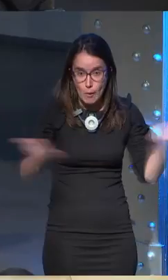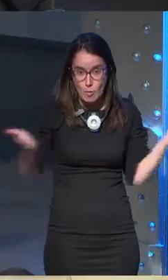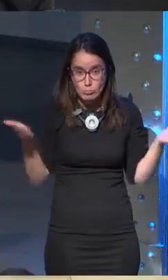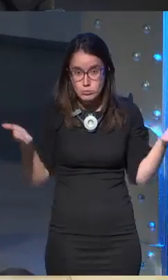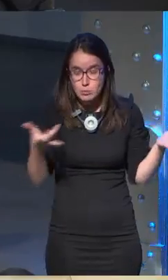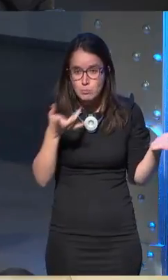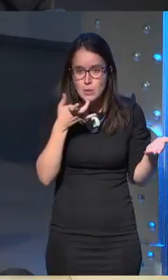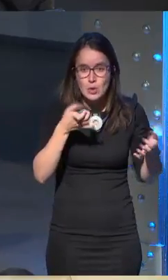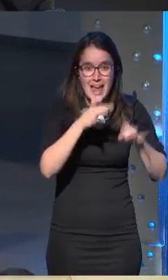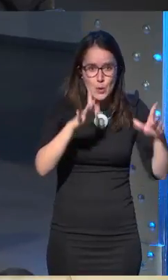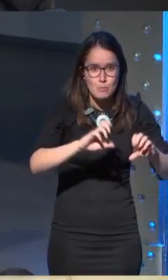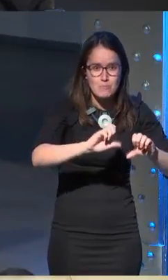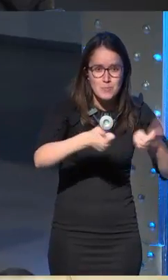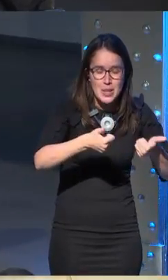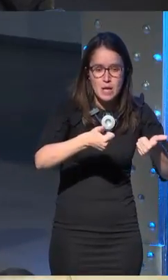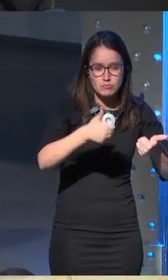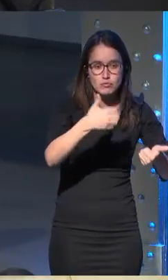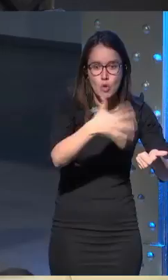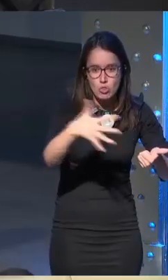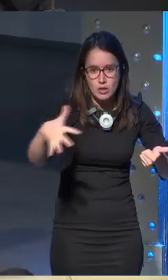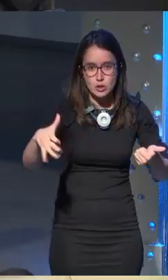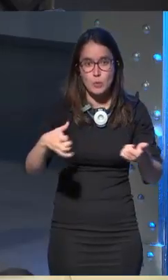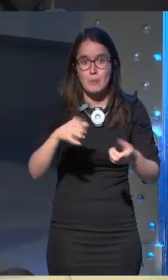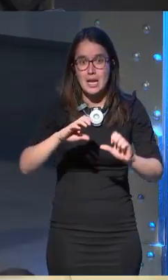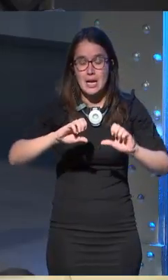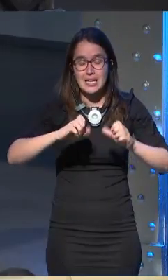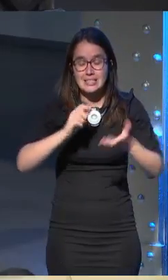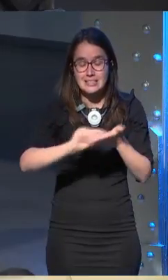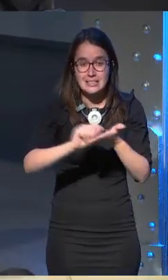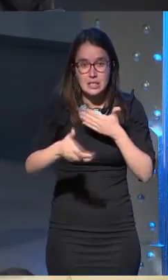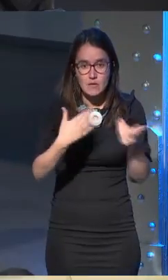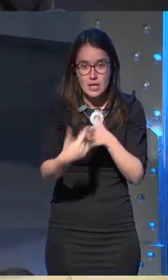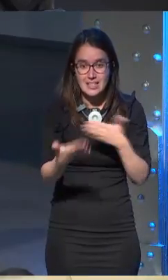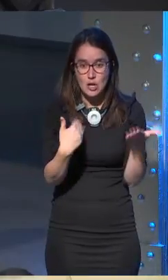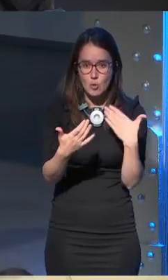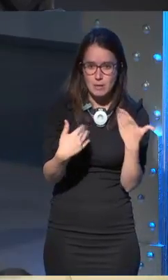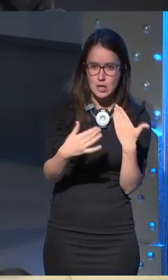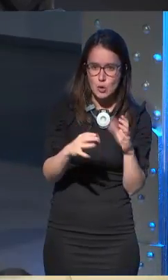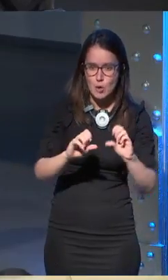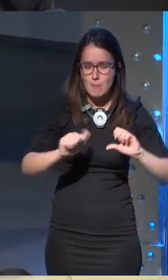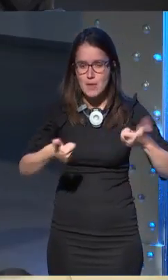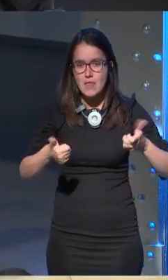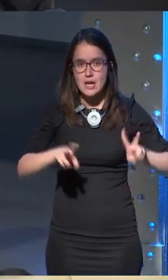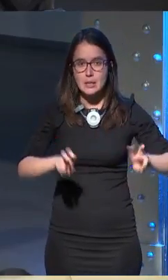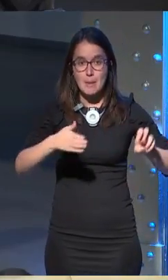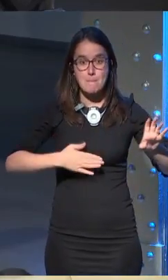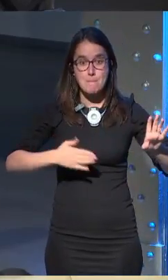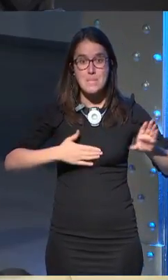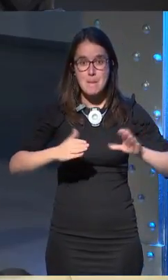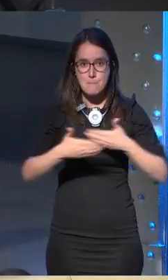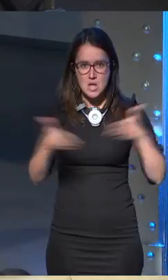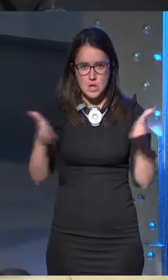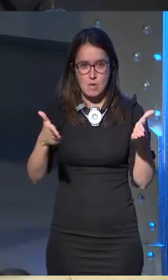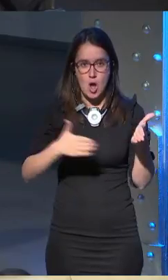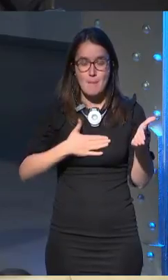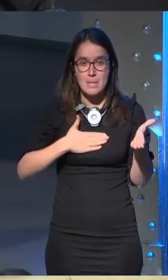If you're to tell a story, start from the beginning. But there can be many different beginnings. I'll start with my